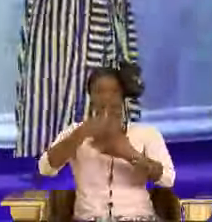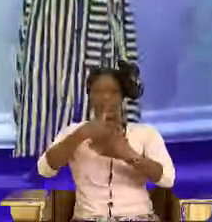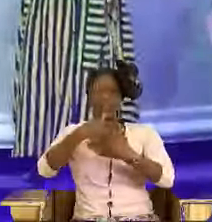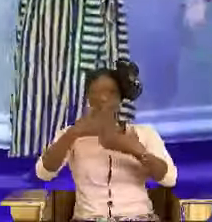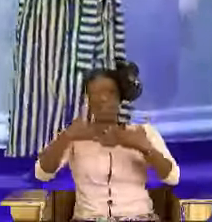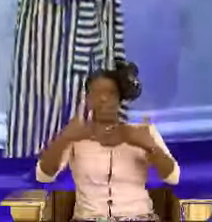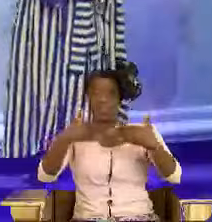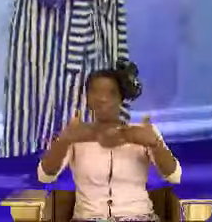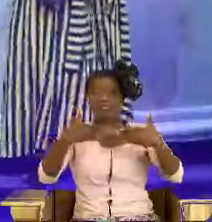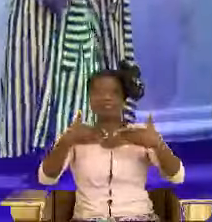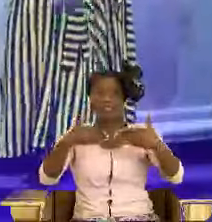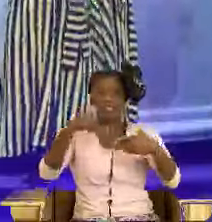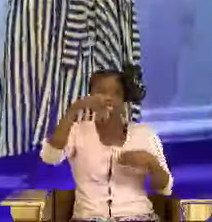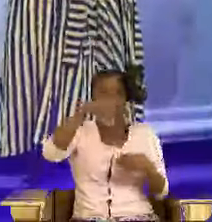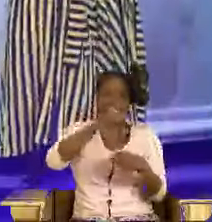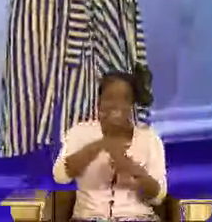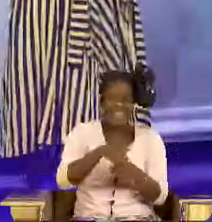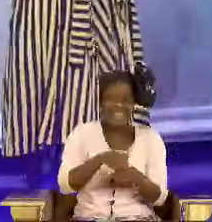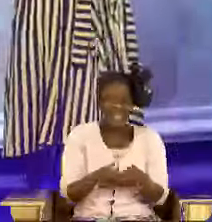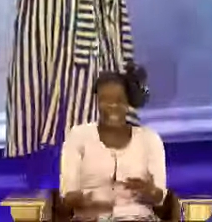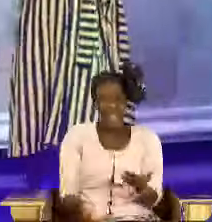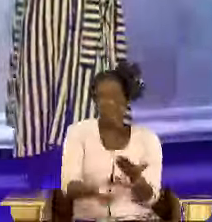Gat in